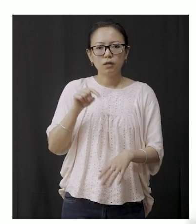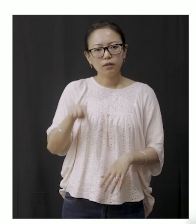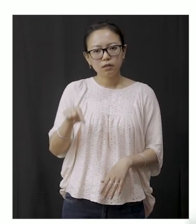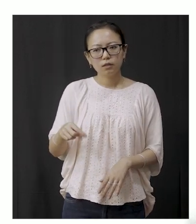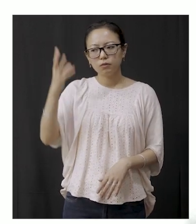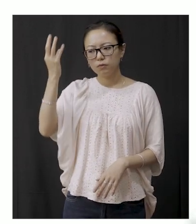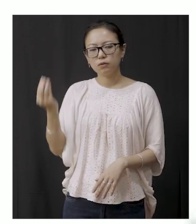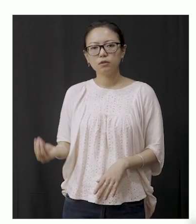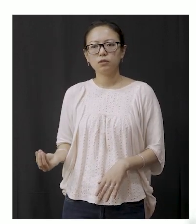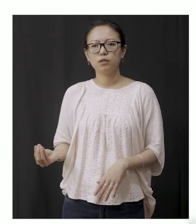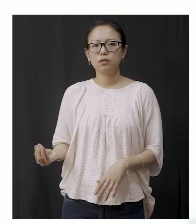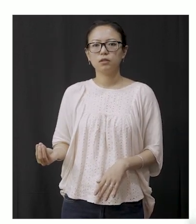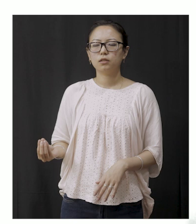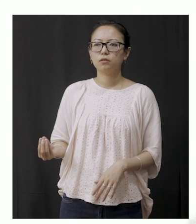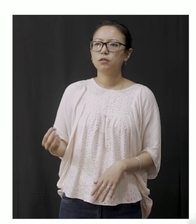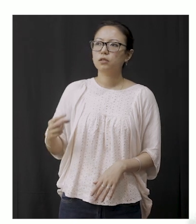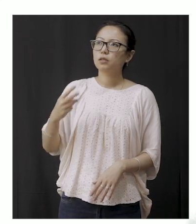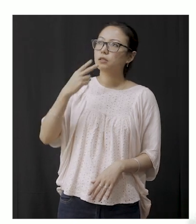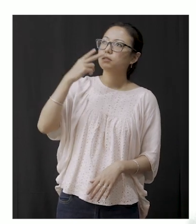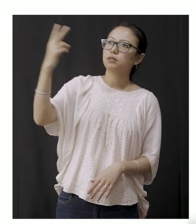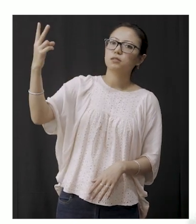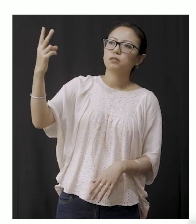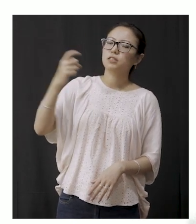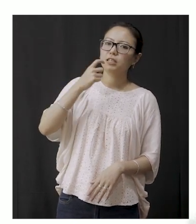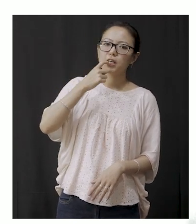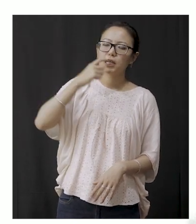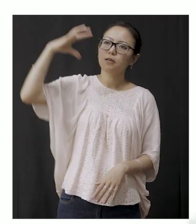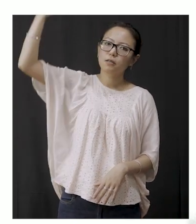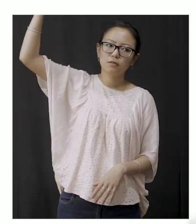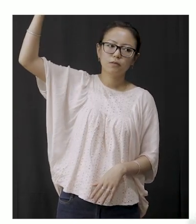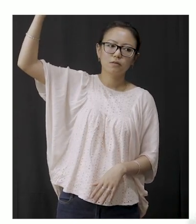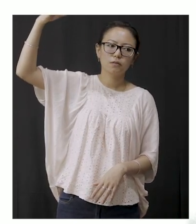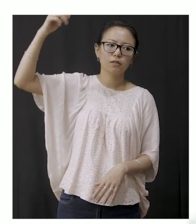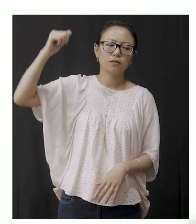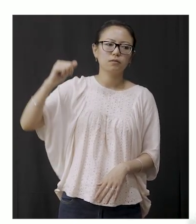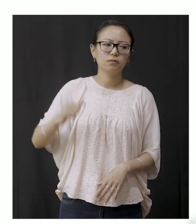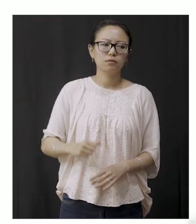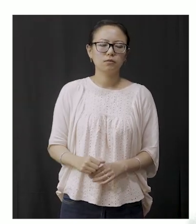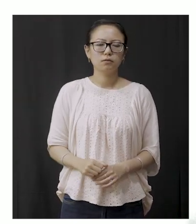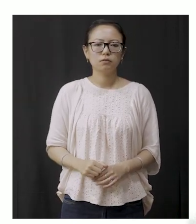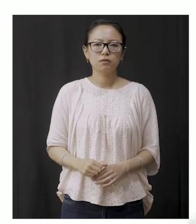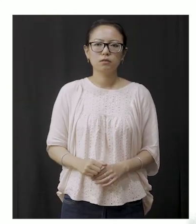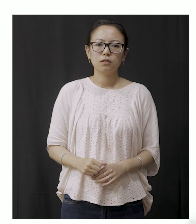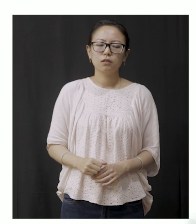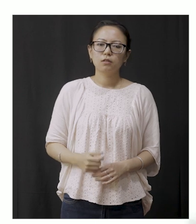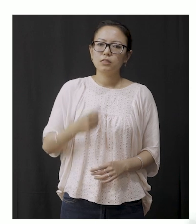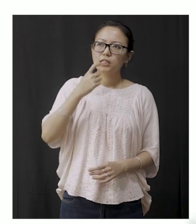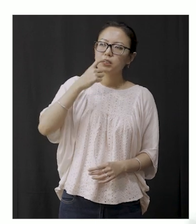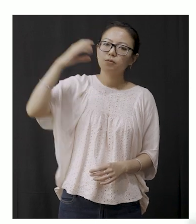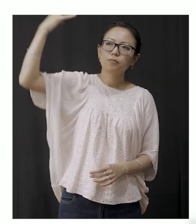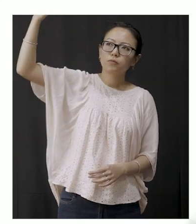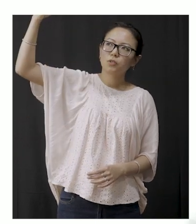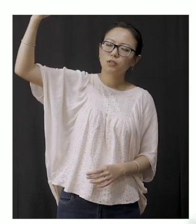are shining down on earth. So the trees, it can see that the moon is shining down on